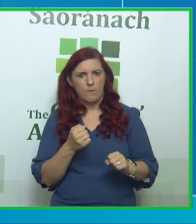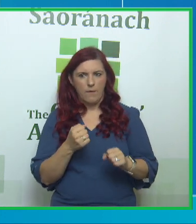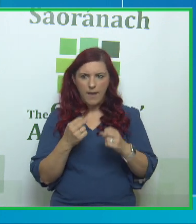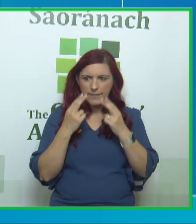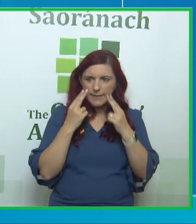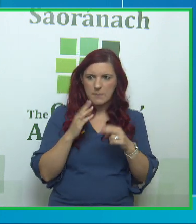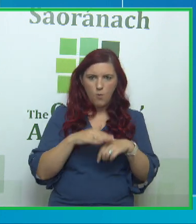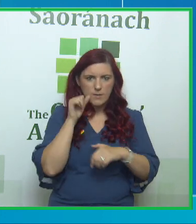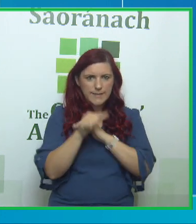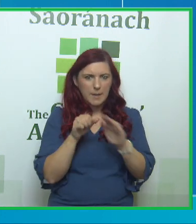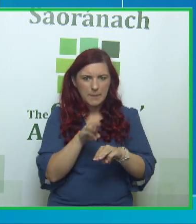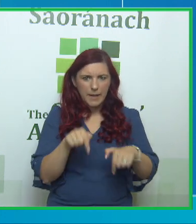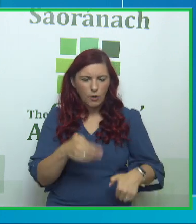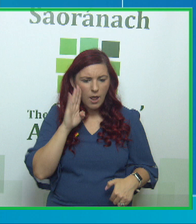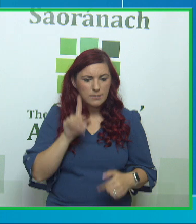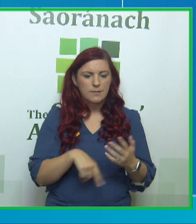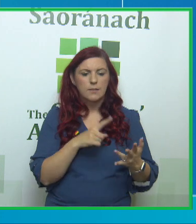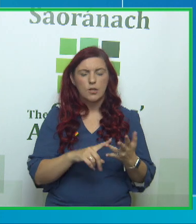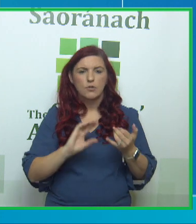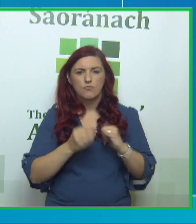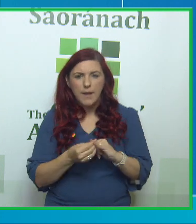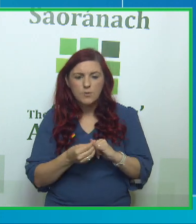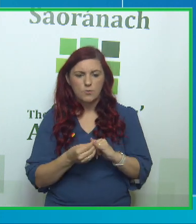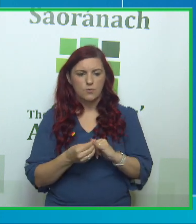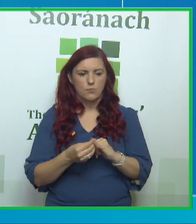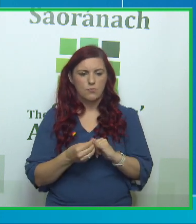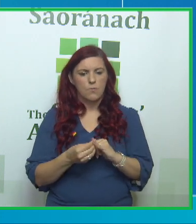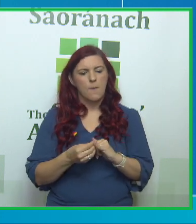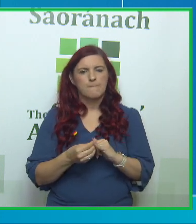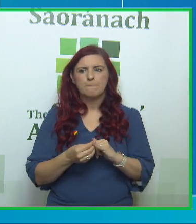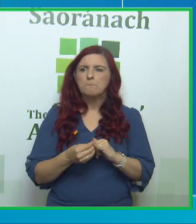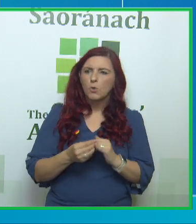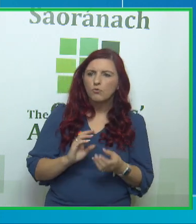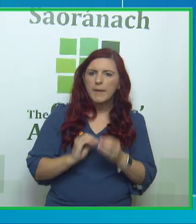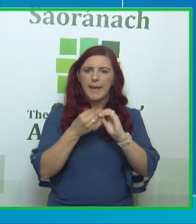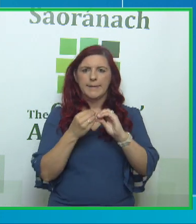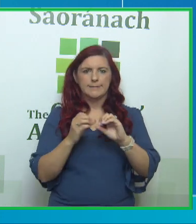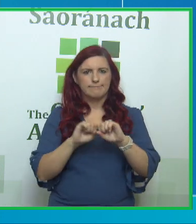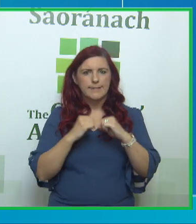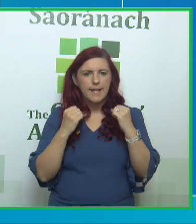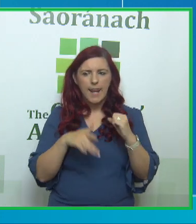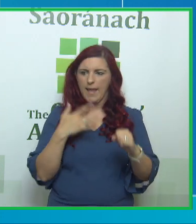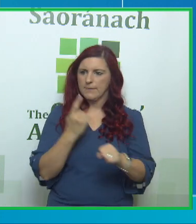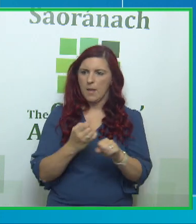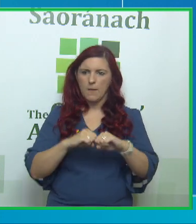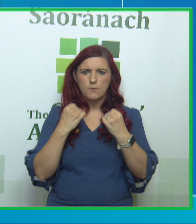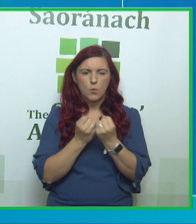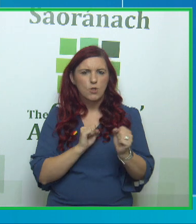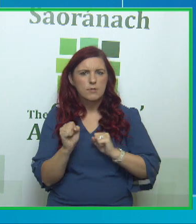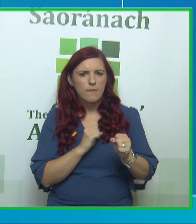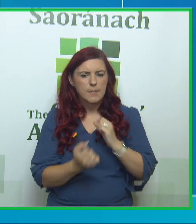Ireland. You've got them trying to resolve often a lifetime of social services issues and a very